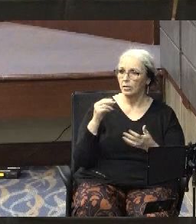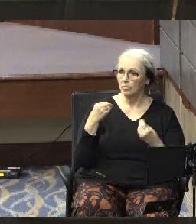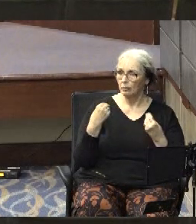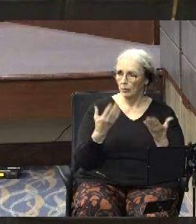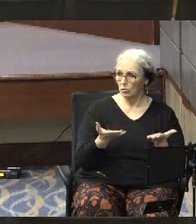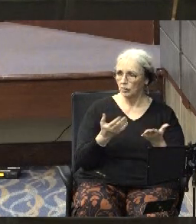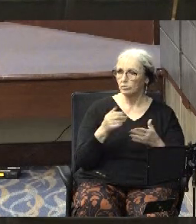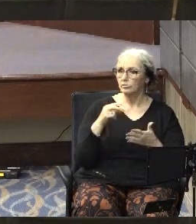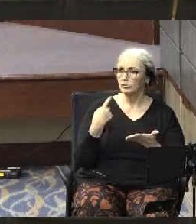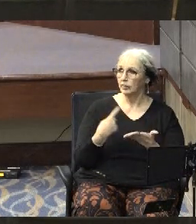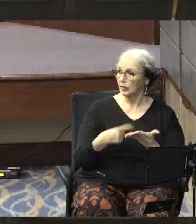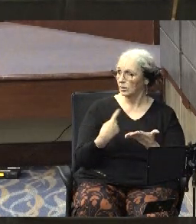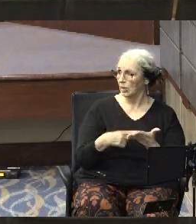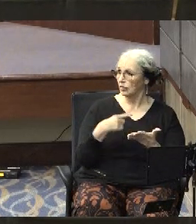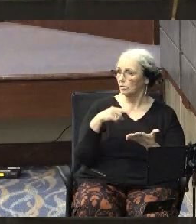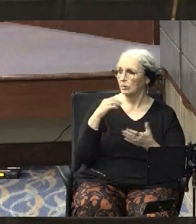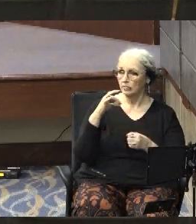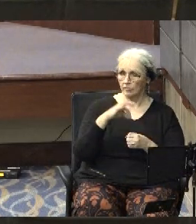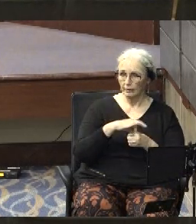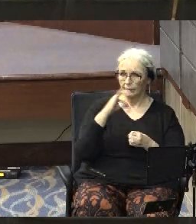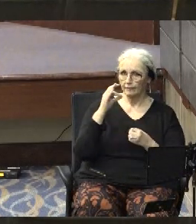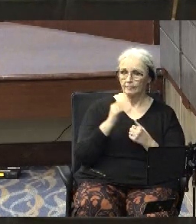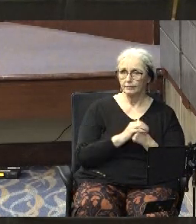discussion? Please poll the council.